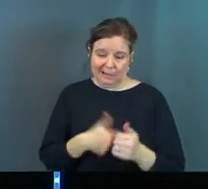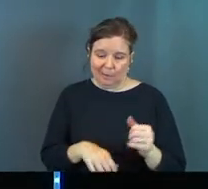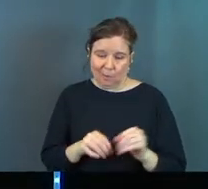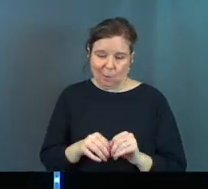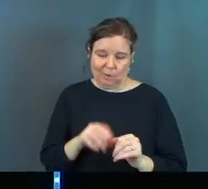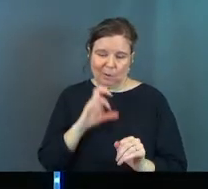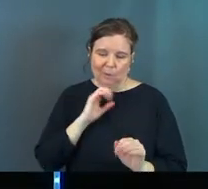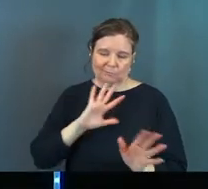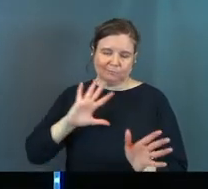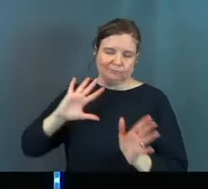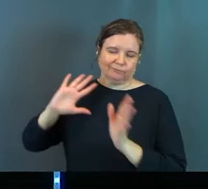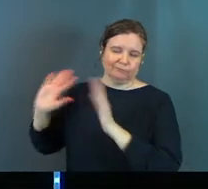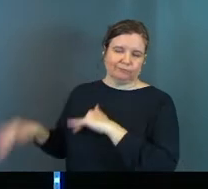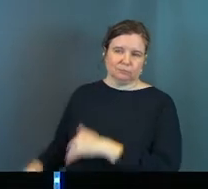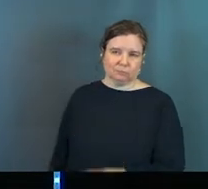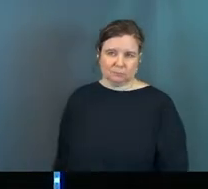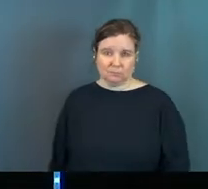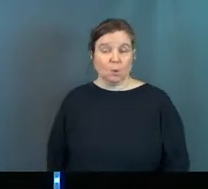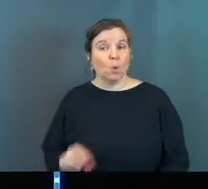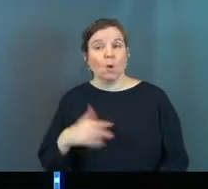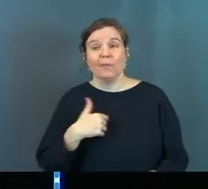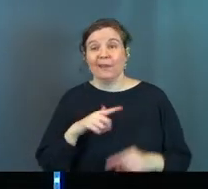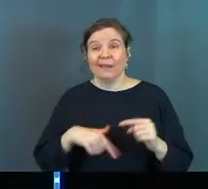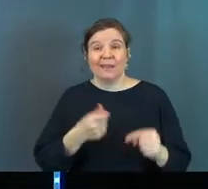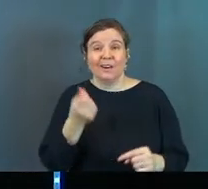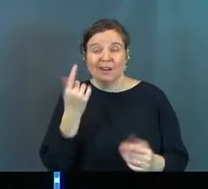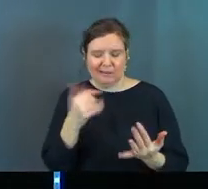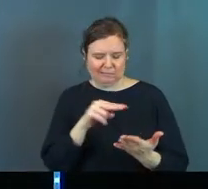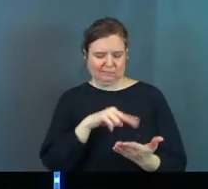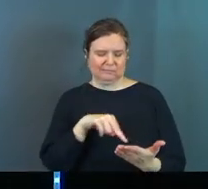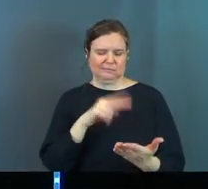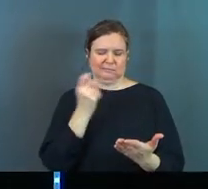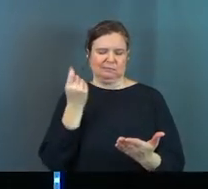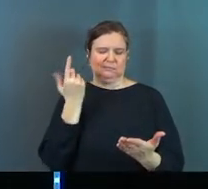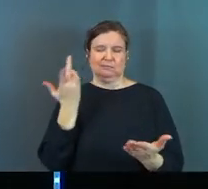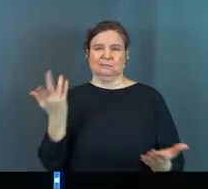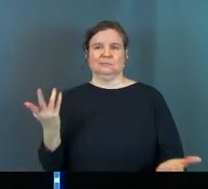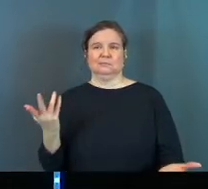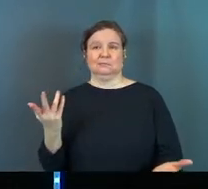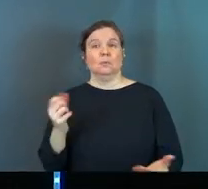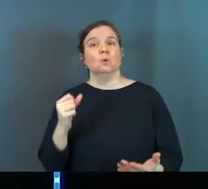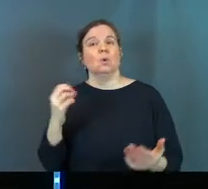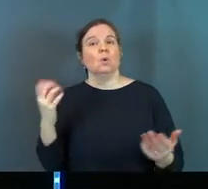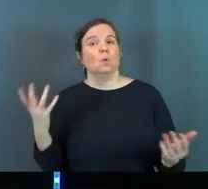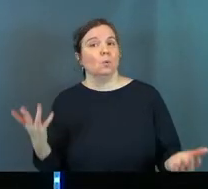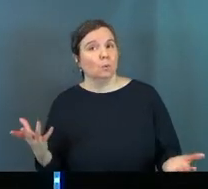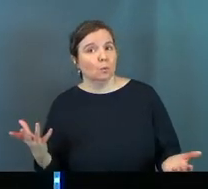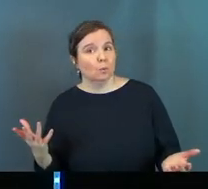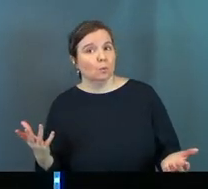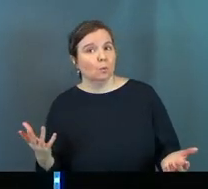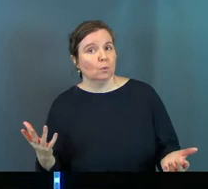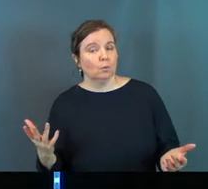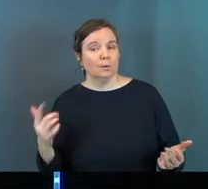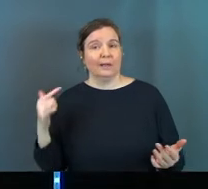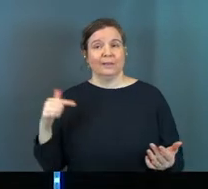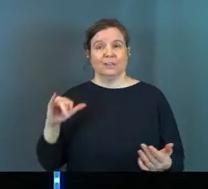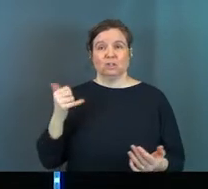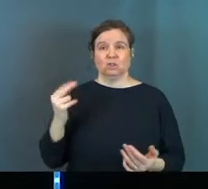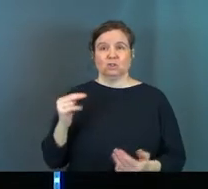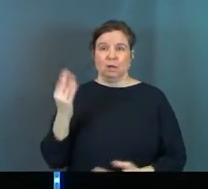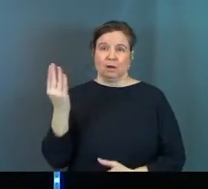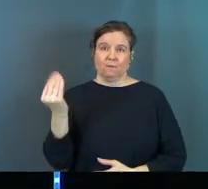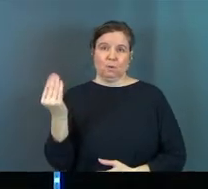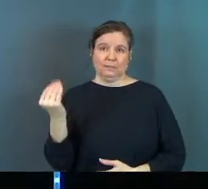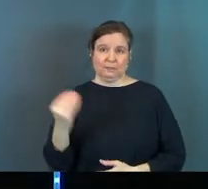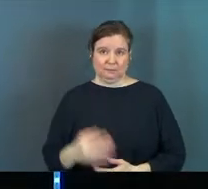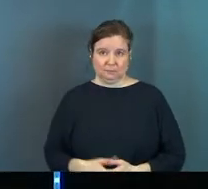speak into anything in my life? Or that I could even understand it. So, this is John